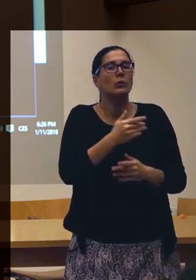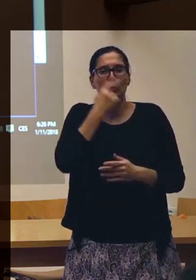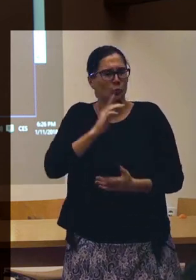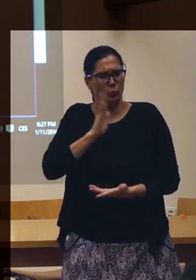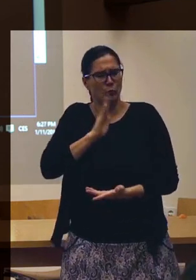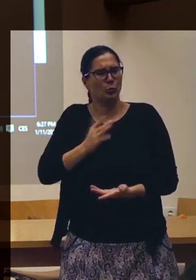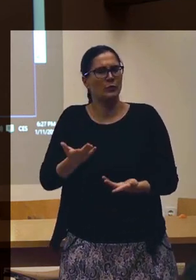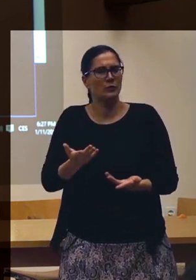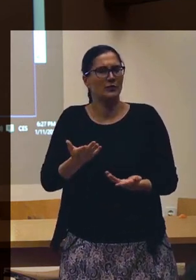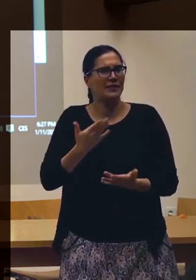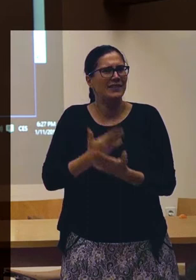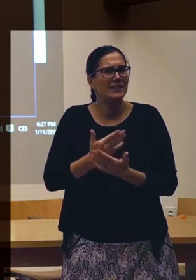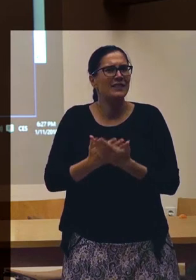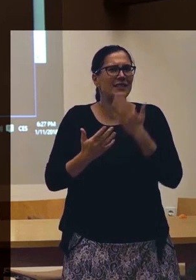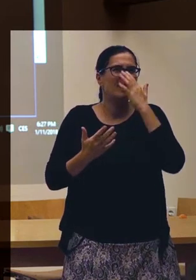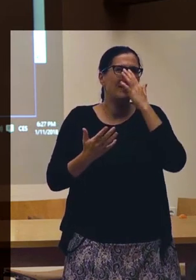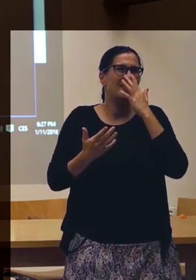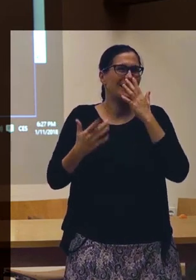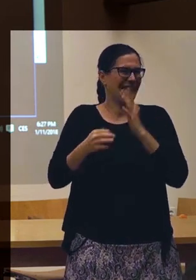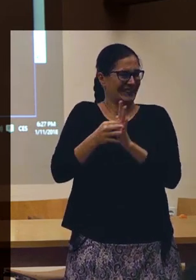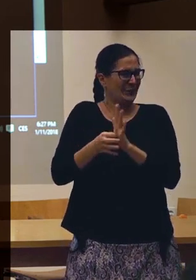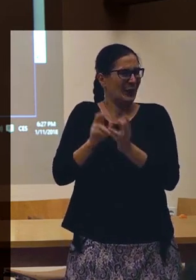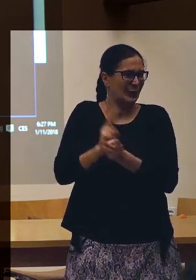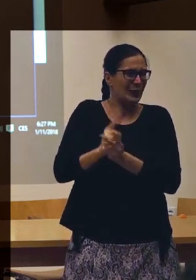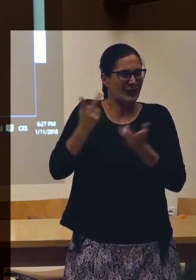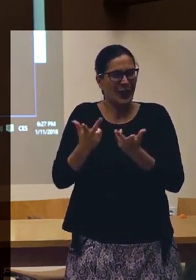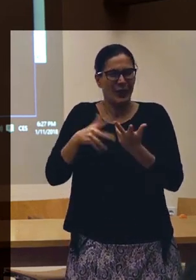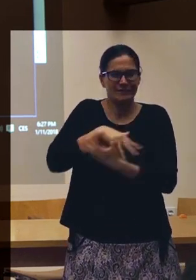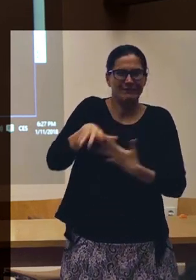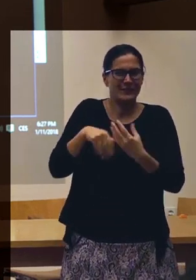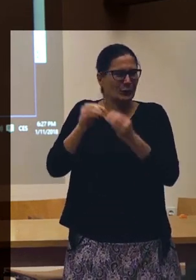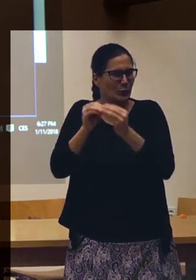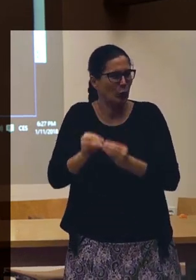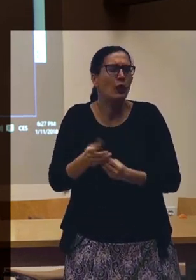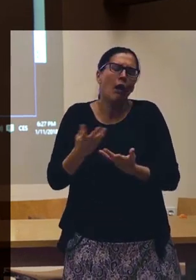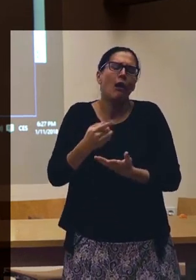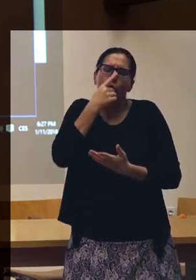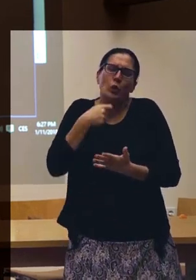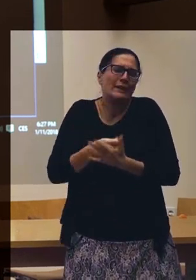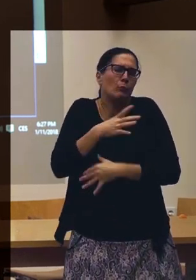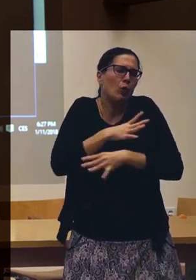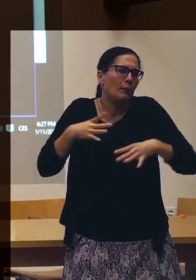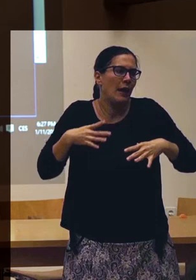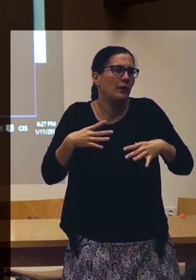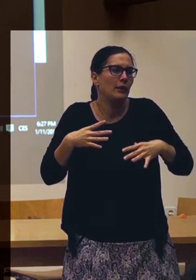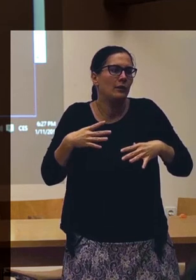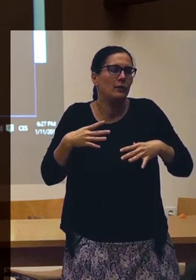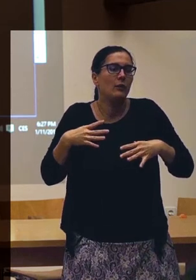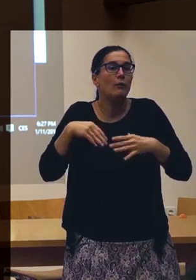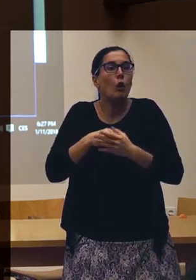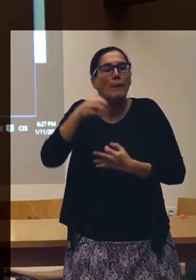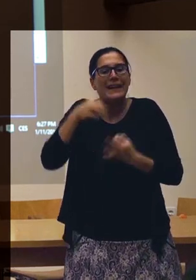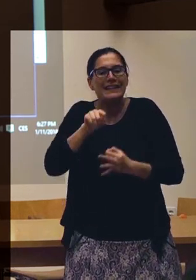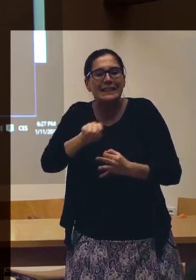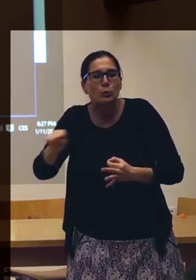it was kind of unique situation for Russia, but at the same time normal that private art institutions started